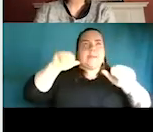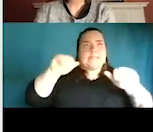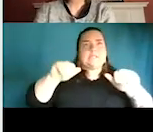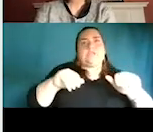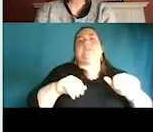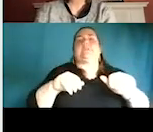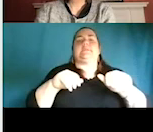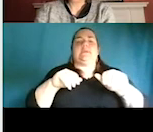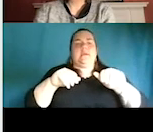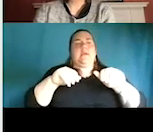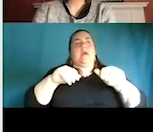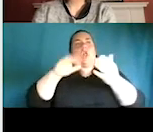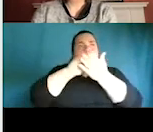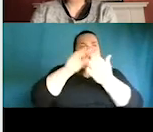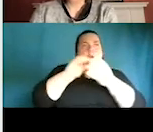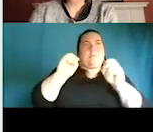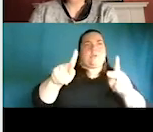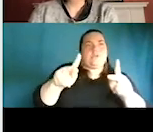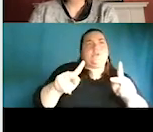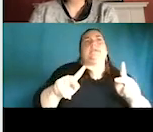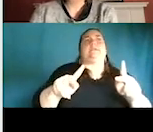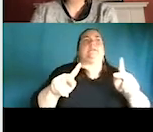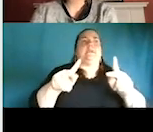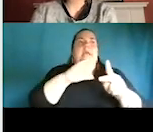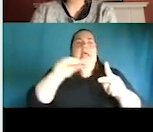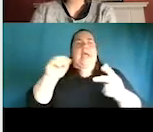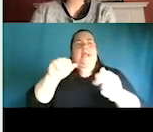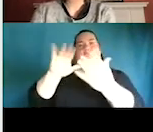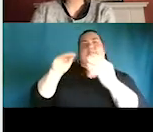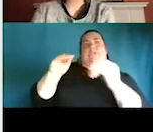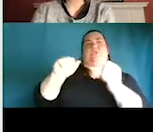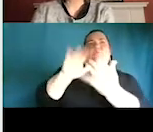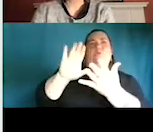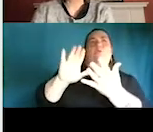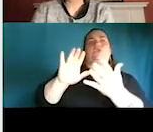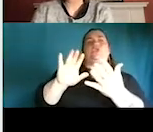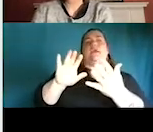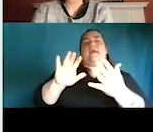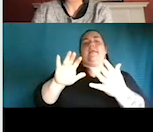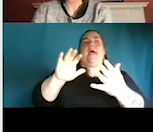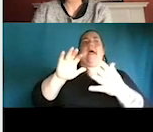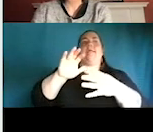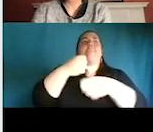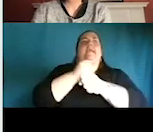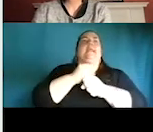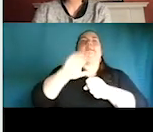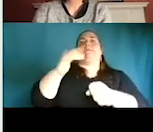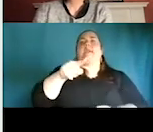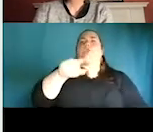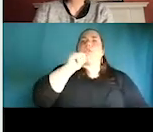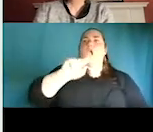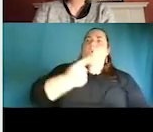opportunities, and a pedagogical approach that removed her as the sole authority within the classroom.